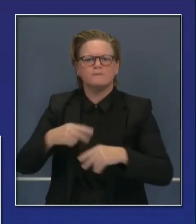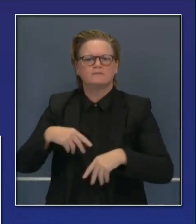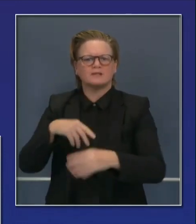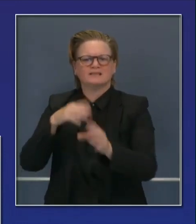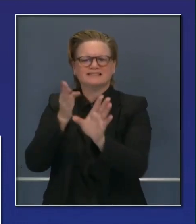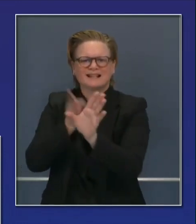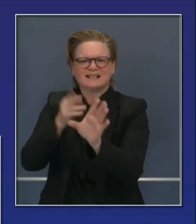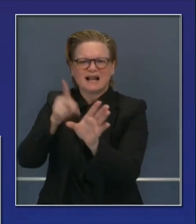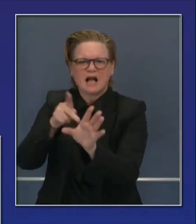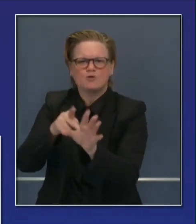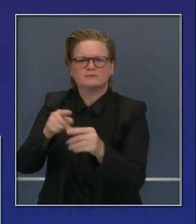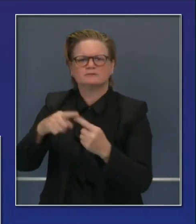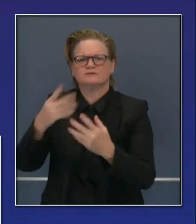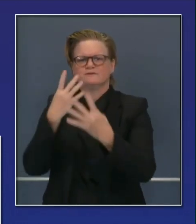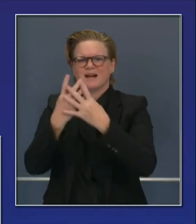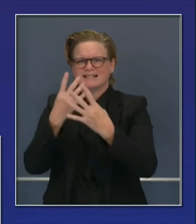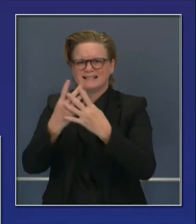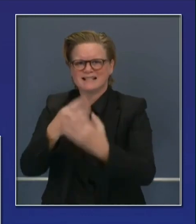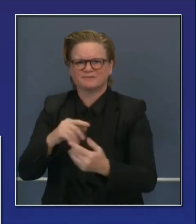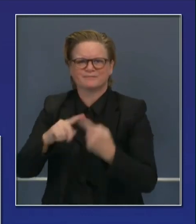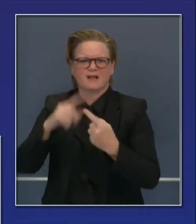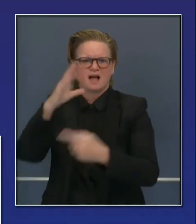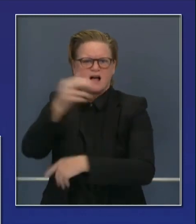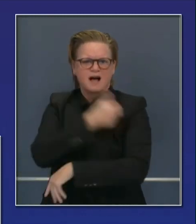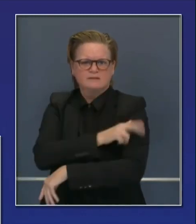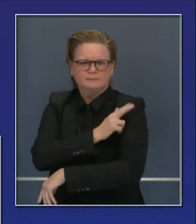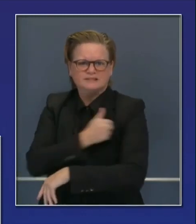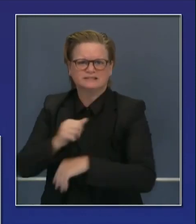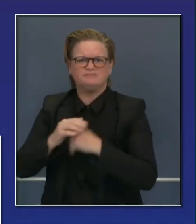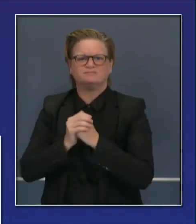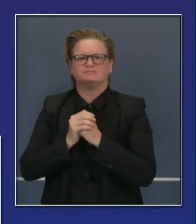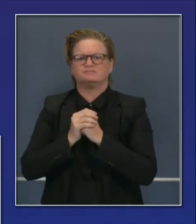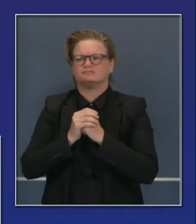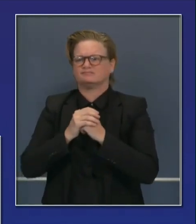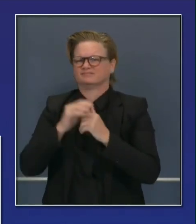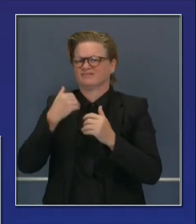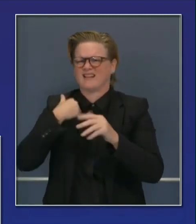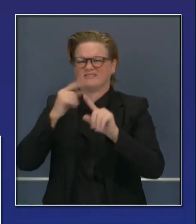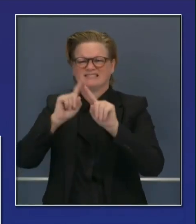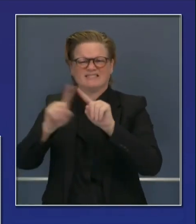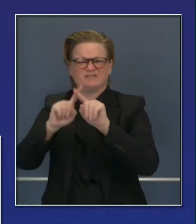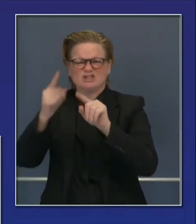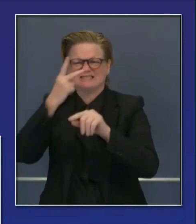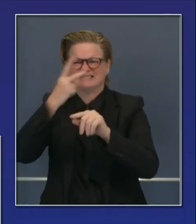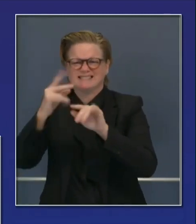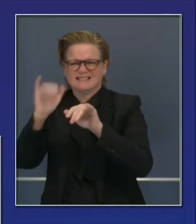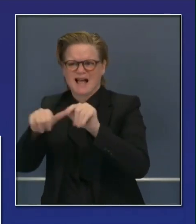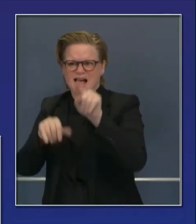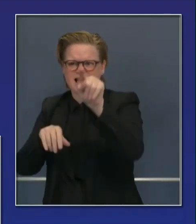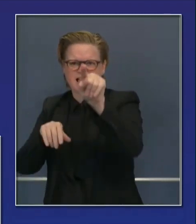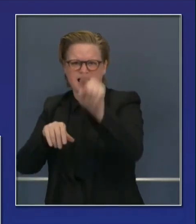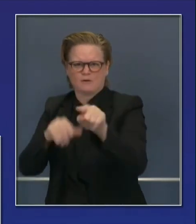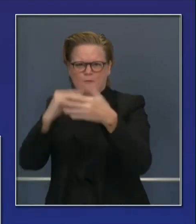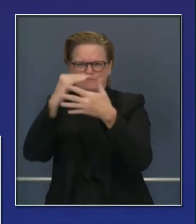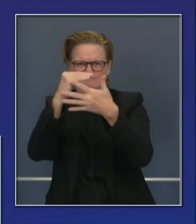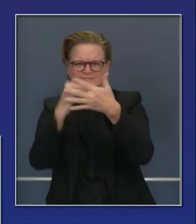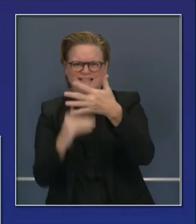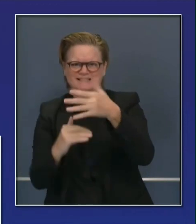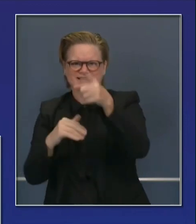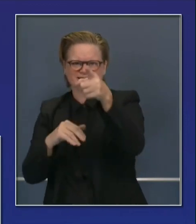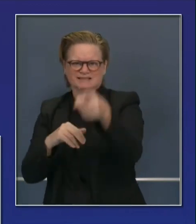living, similar settings, paramedics, EMTs, dialysis centers. So you get a sense of these tiers in terms of